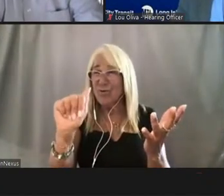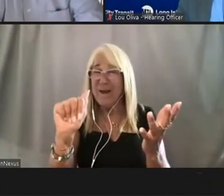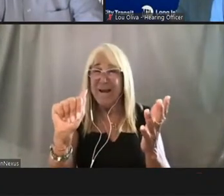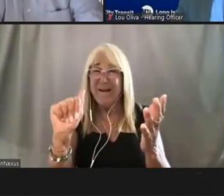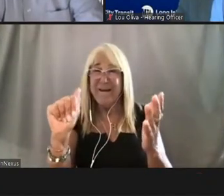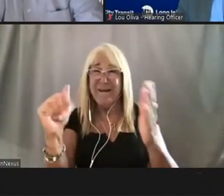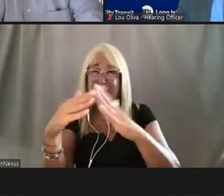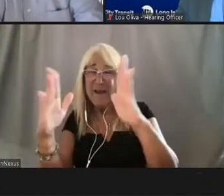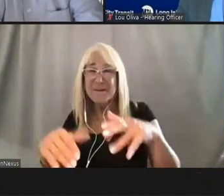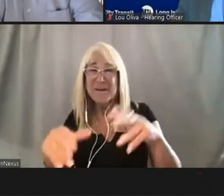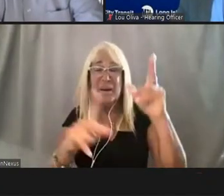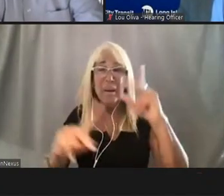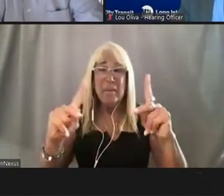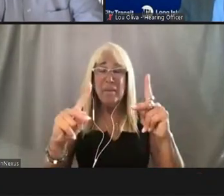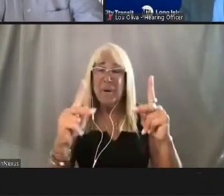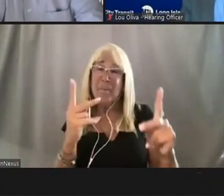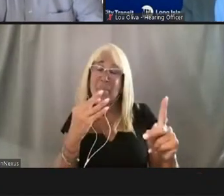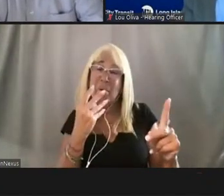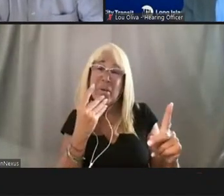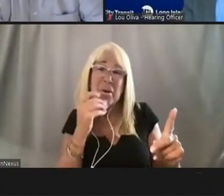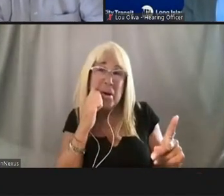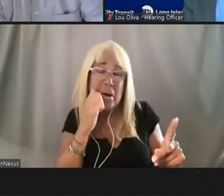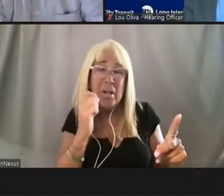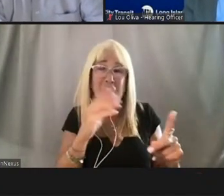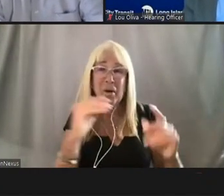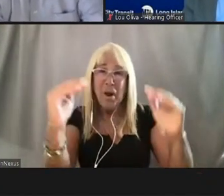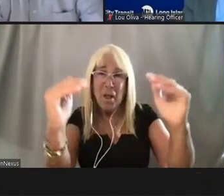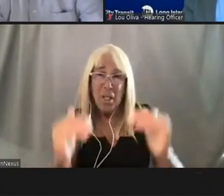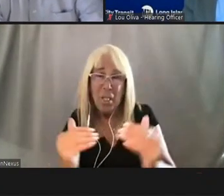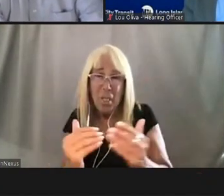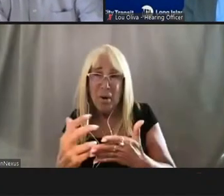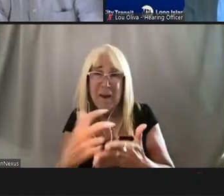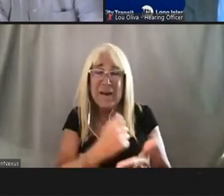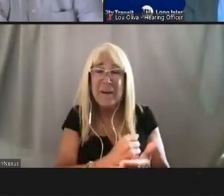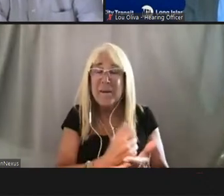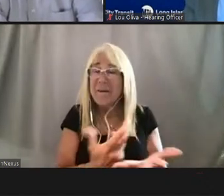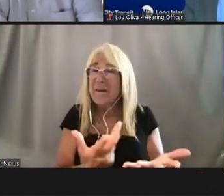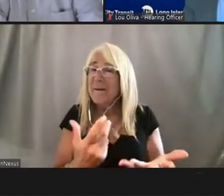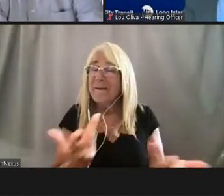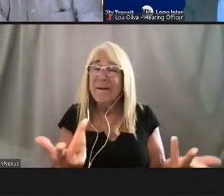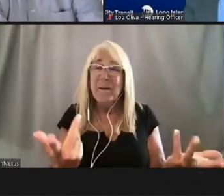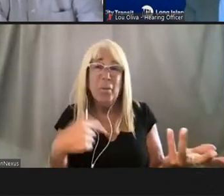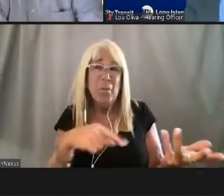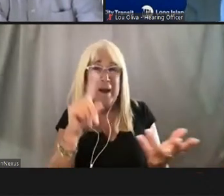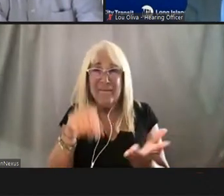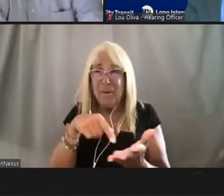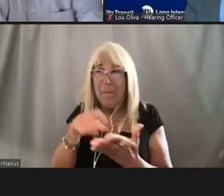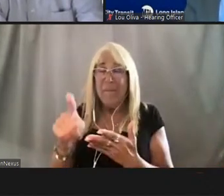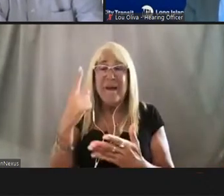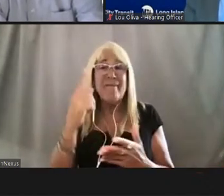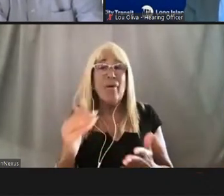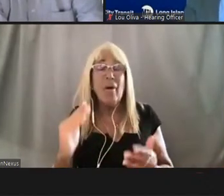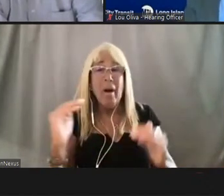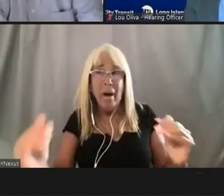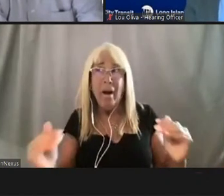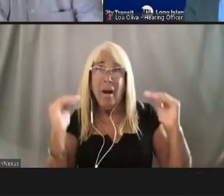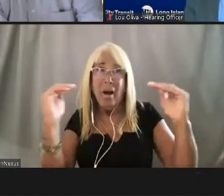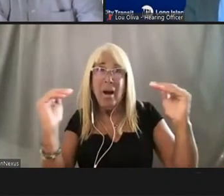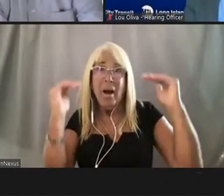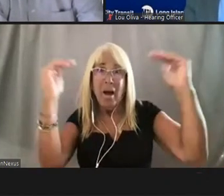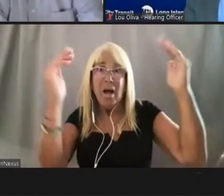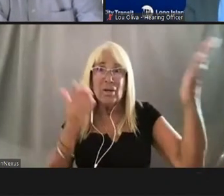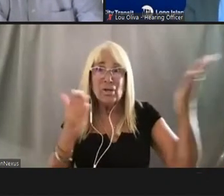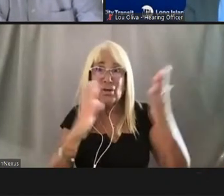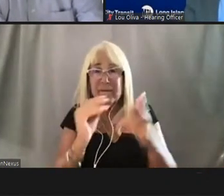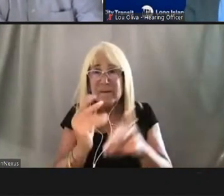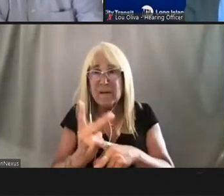people of color and low lower income and ins and so not only are we going to have to pay for higher services and products